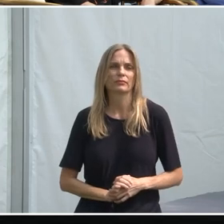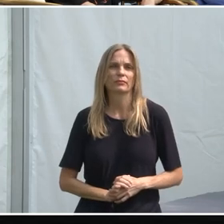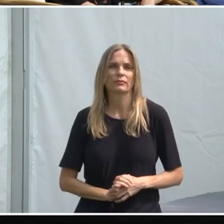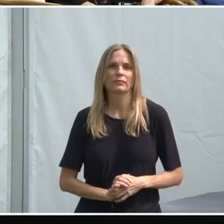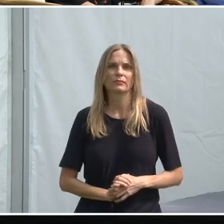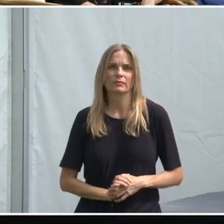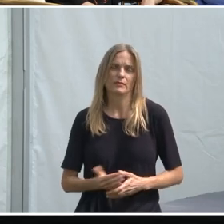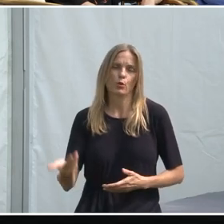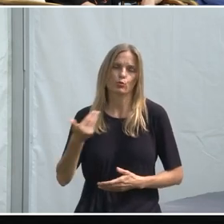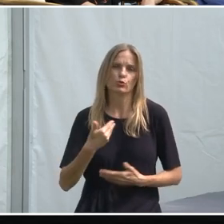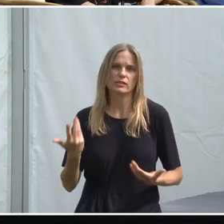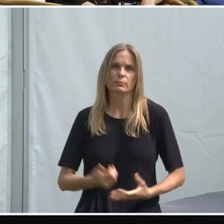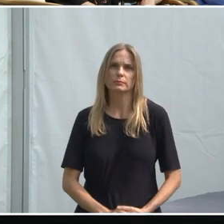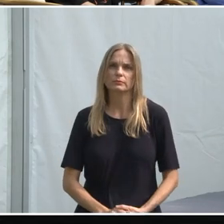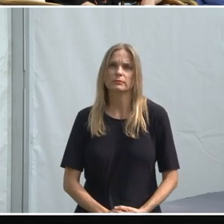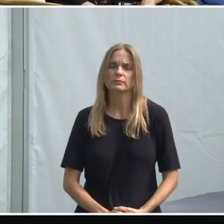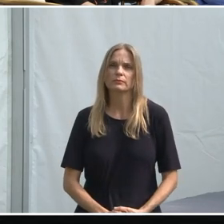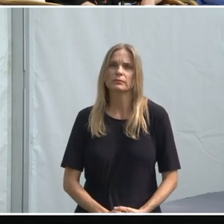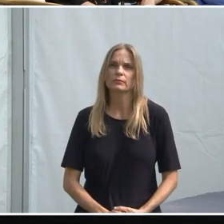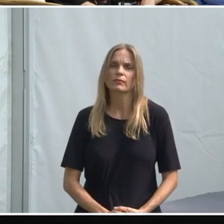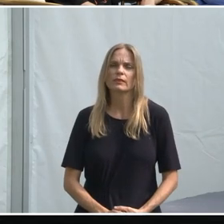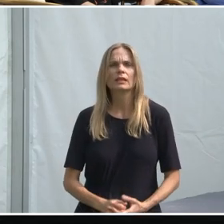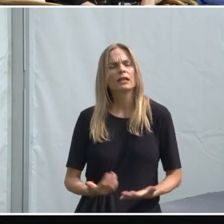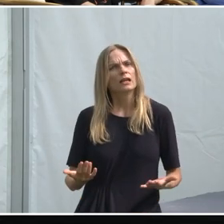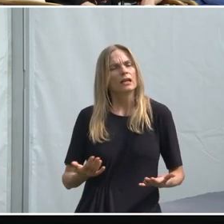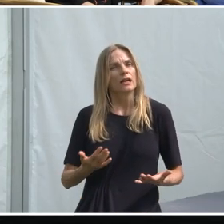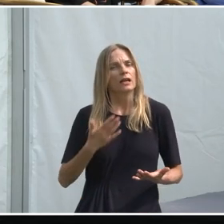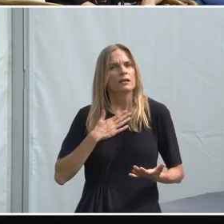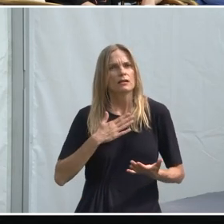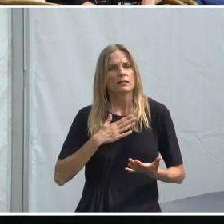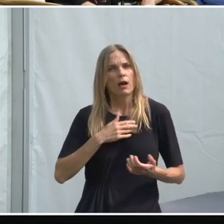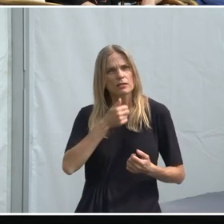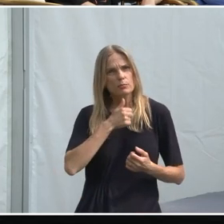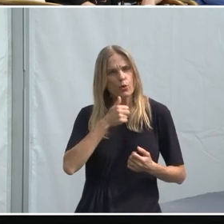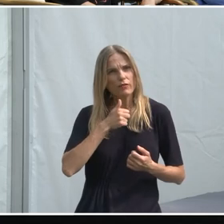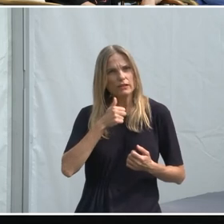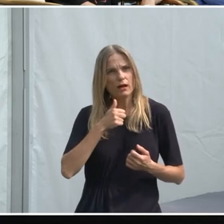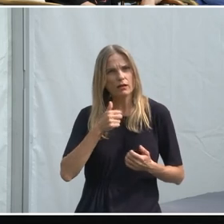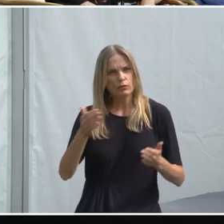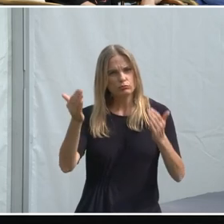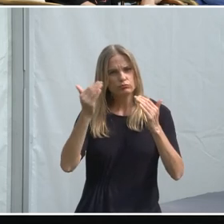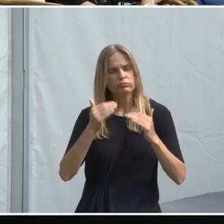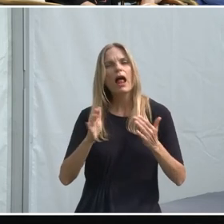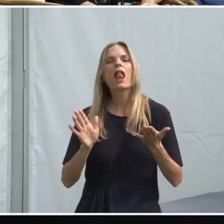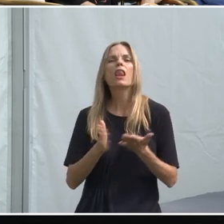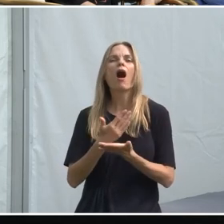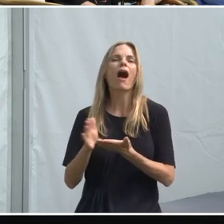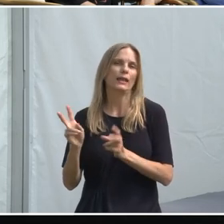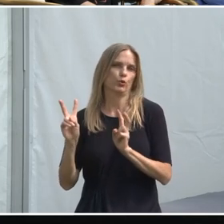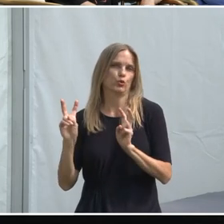and pose a question. Now, I do want to try and move to what you could call solutions